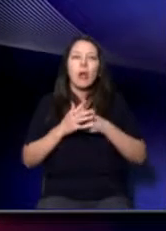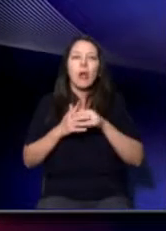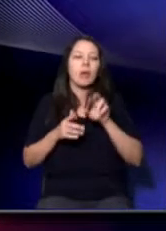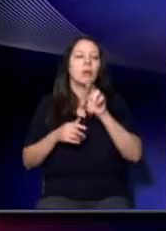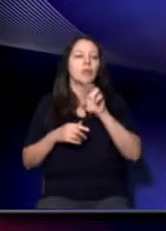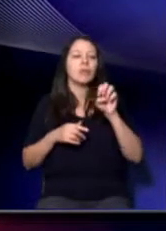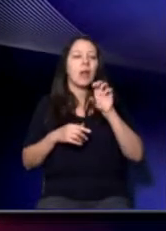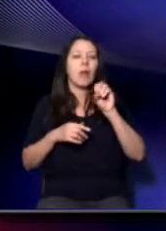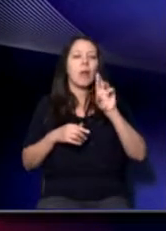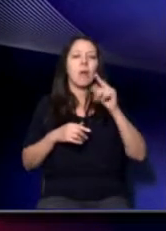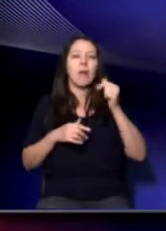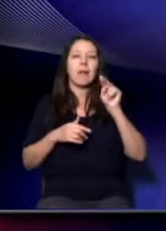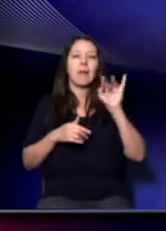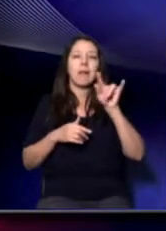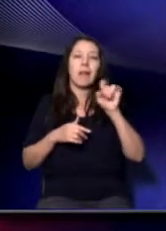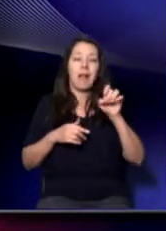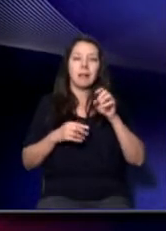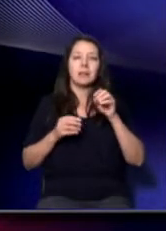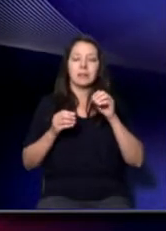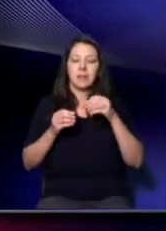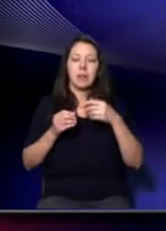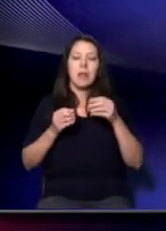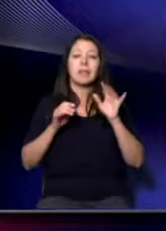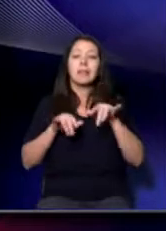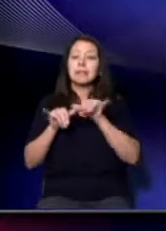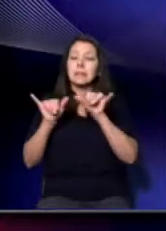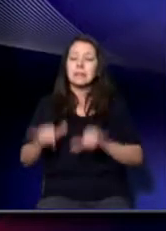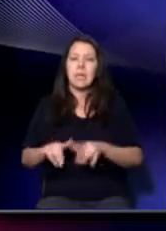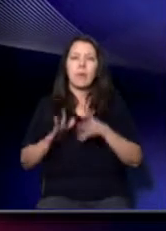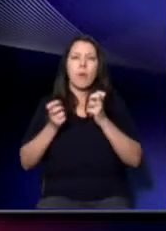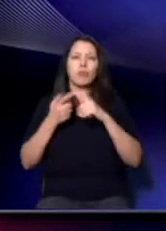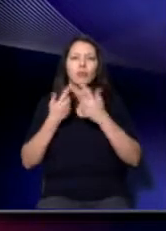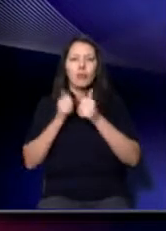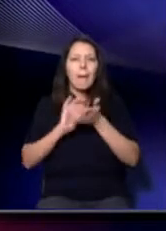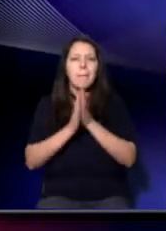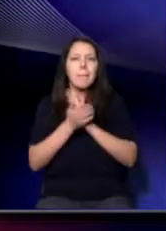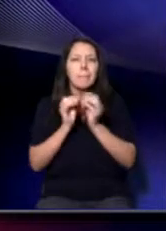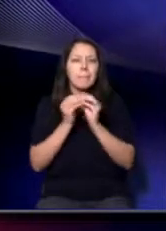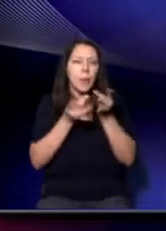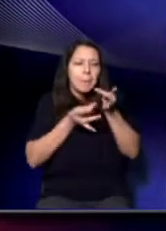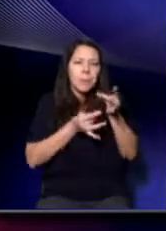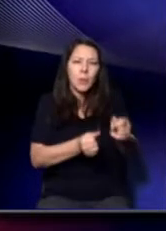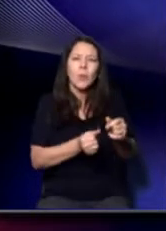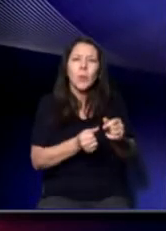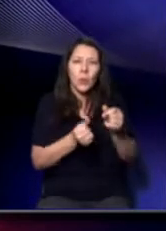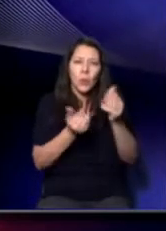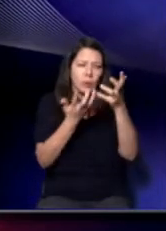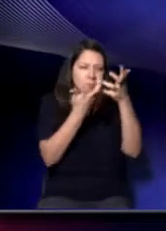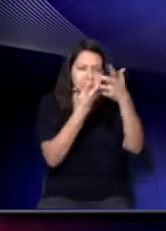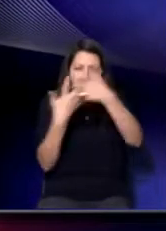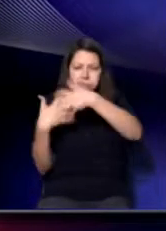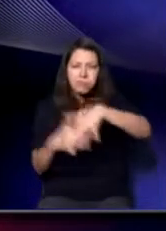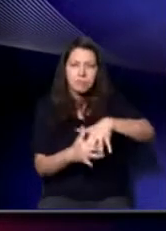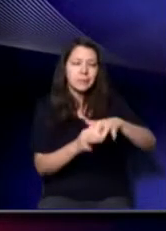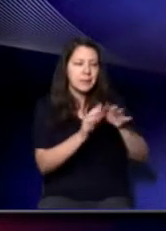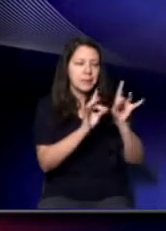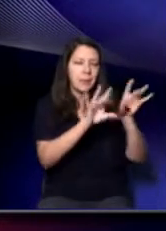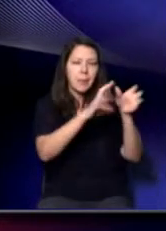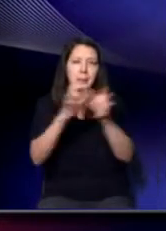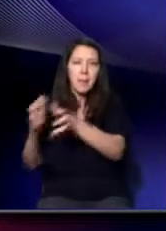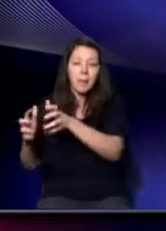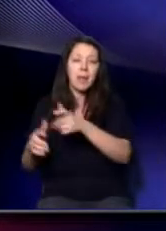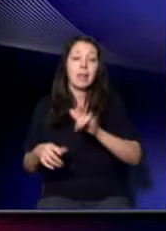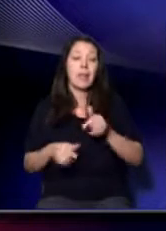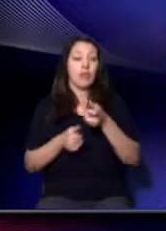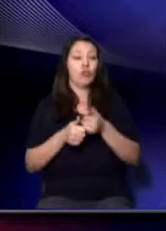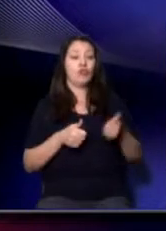reorganizing, trying to streamline different systems. One example is we have the director of that program